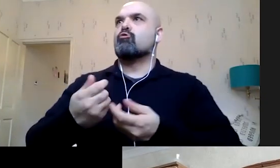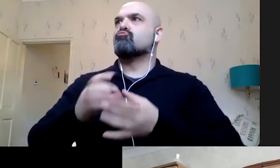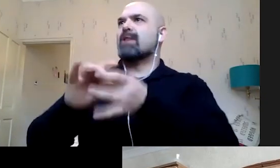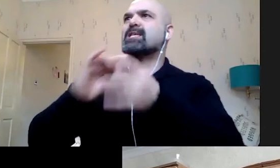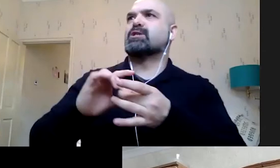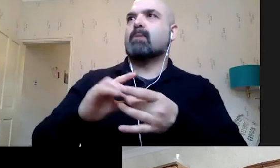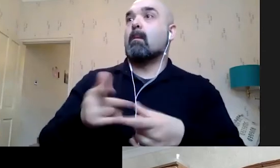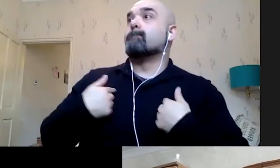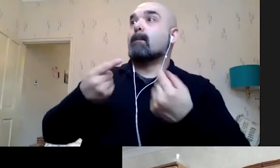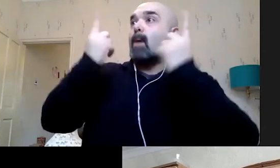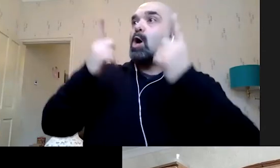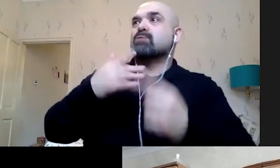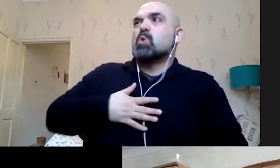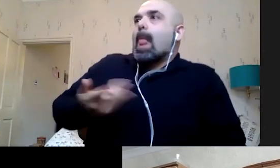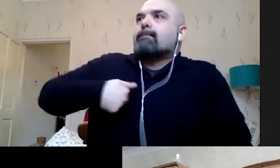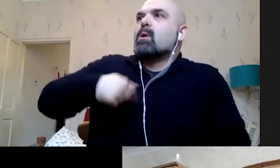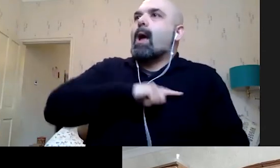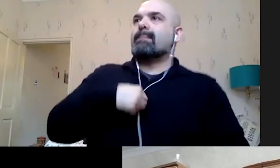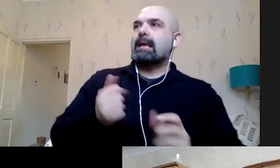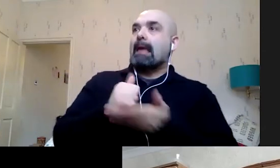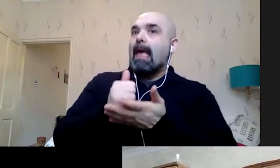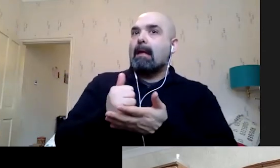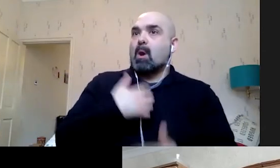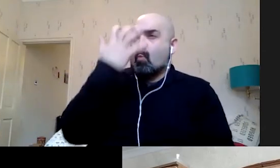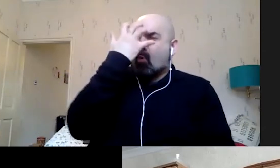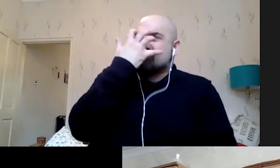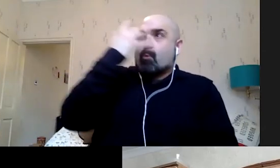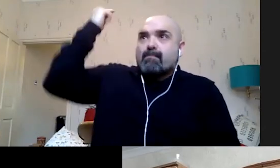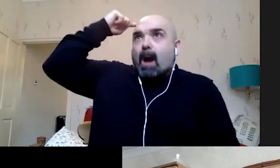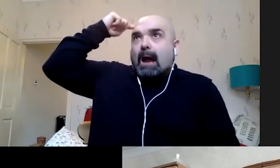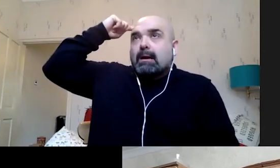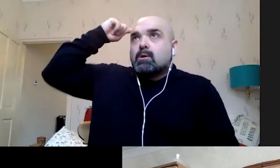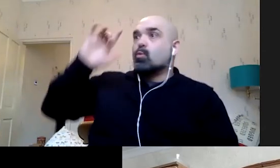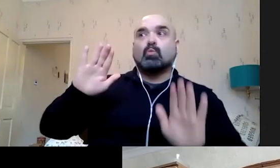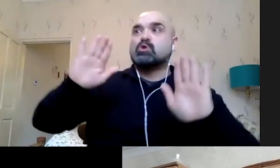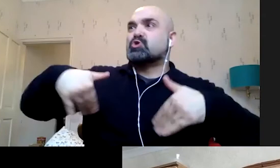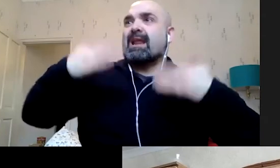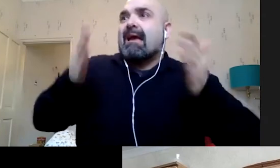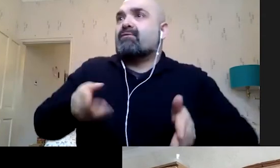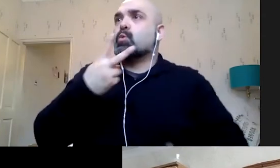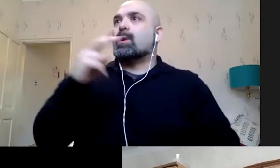I'm gay? I don't know. And it's just that worry that we shouldn't have to worry about in 2021,